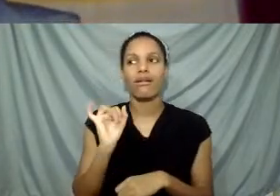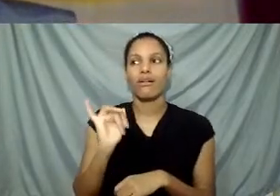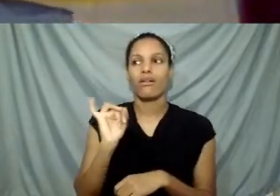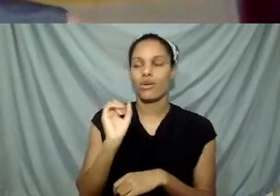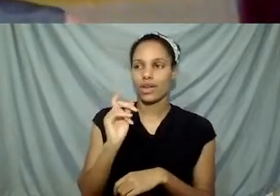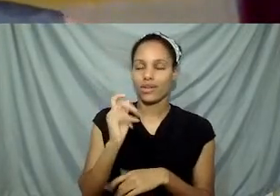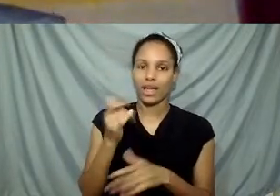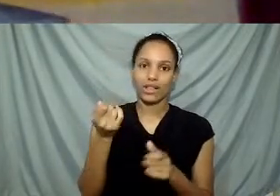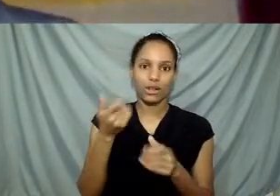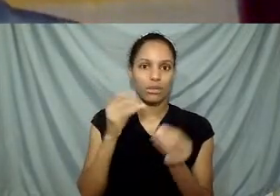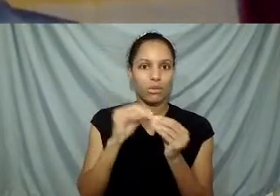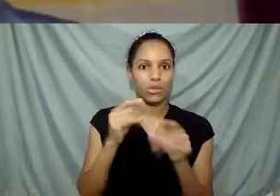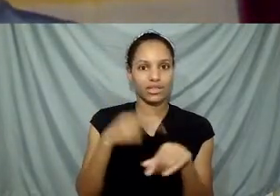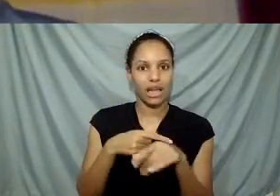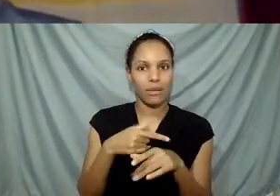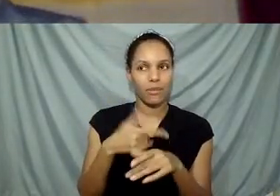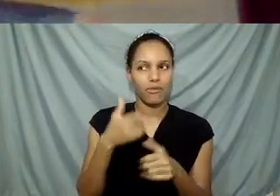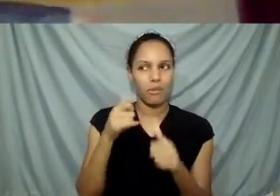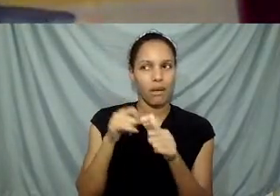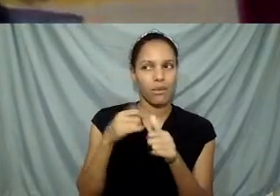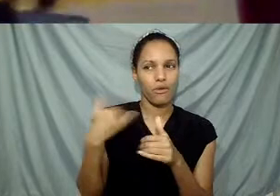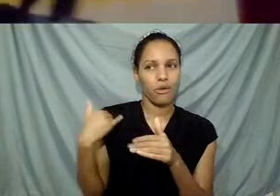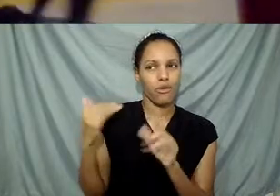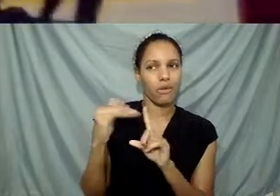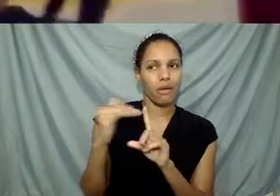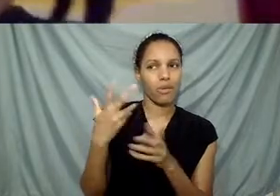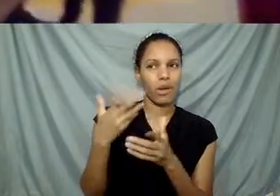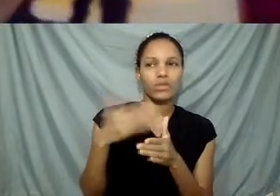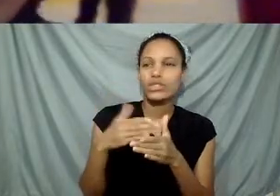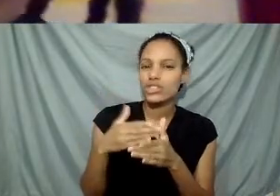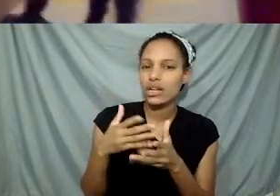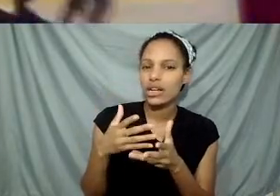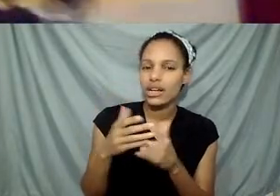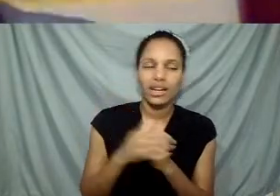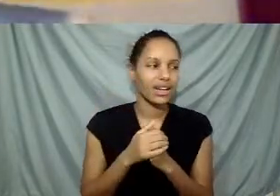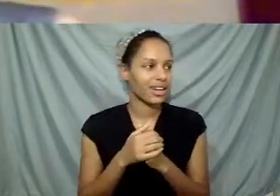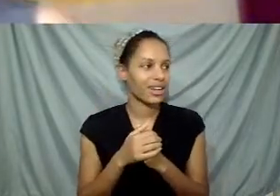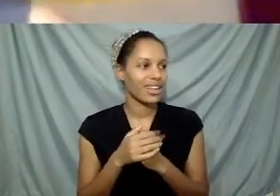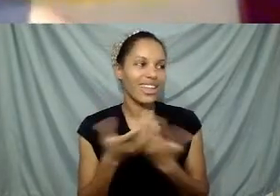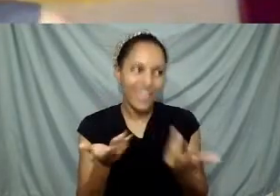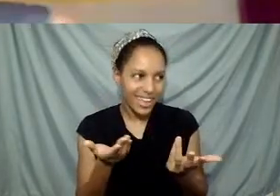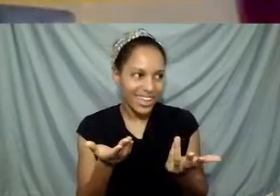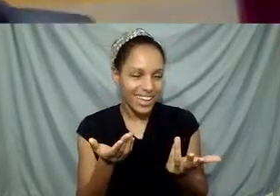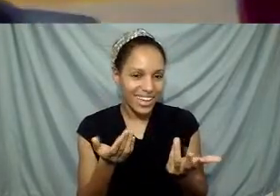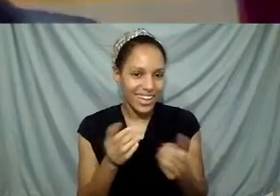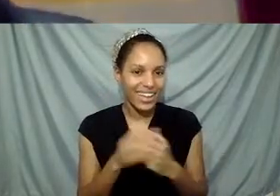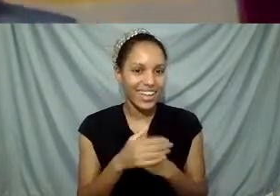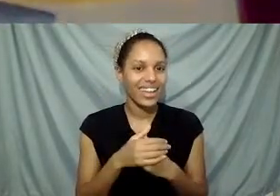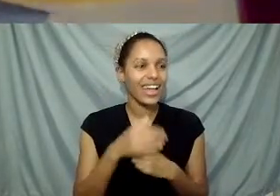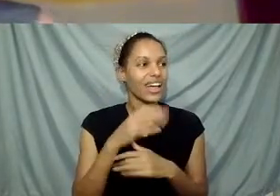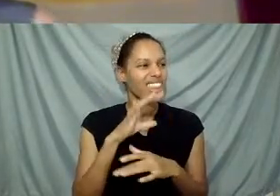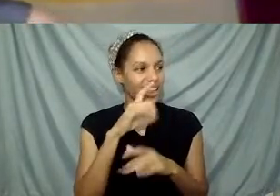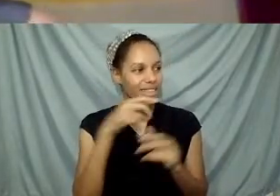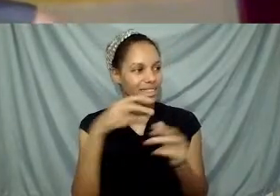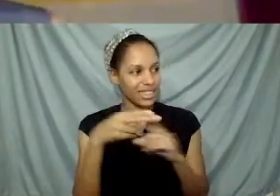Okay. Remind me what I said I was gonna share. Cause The clip. huh? The